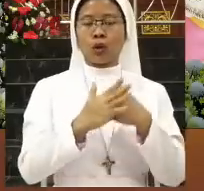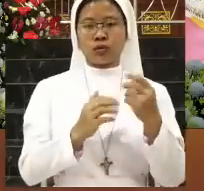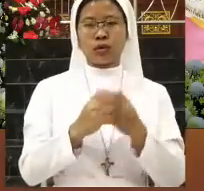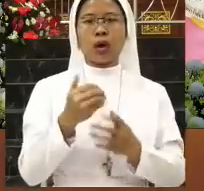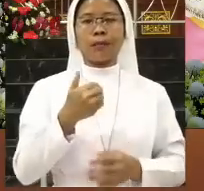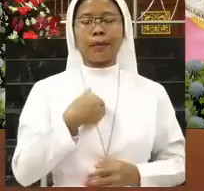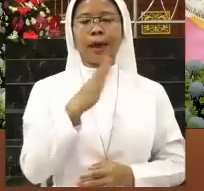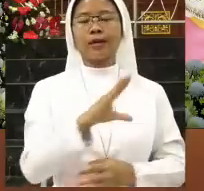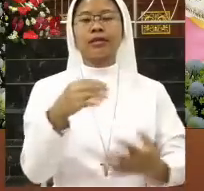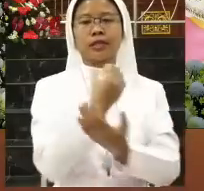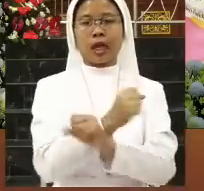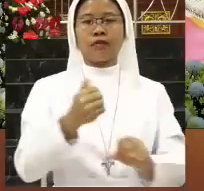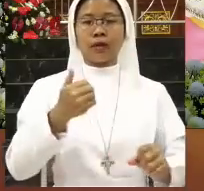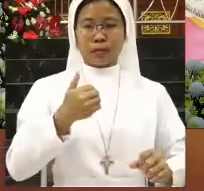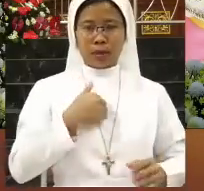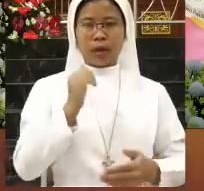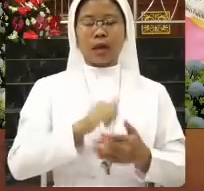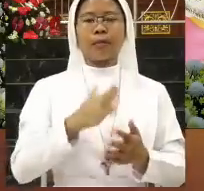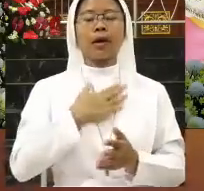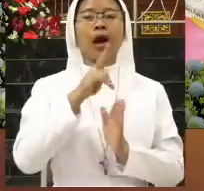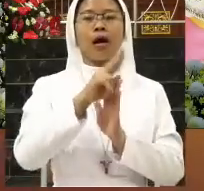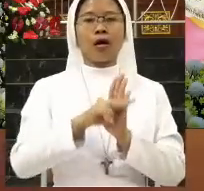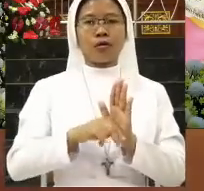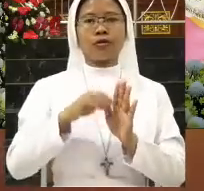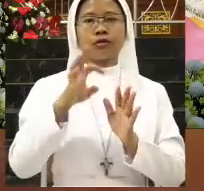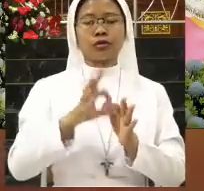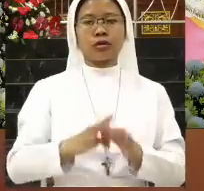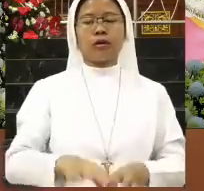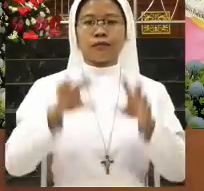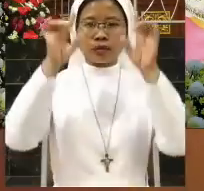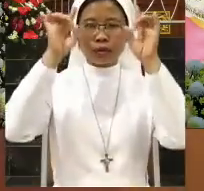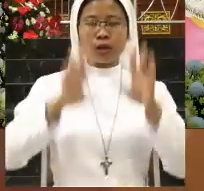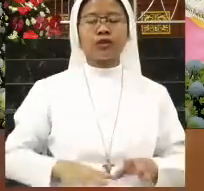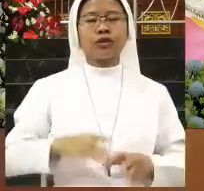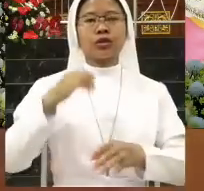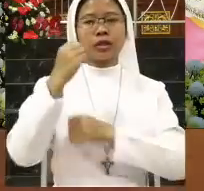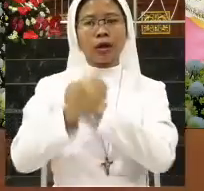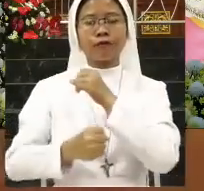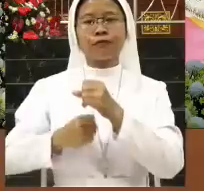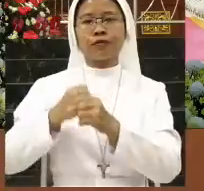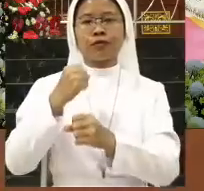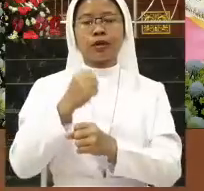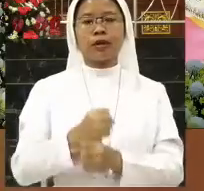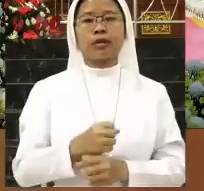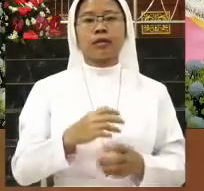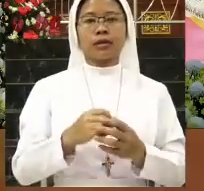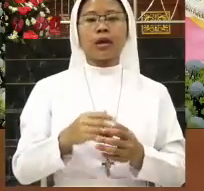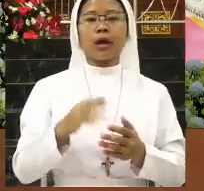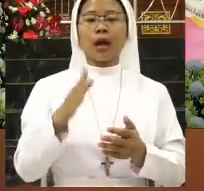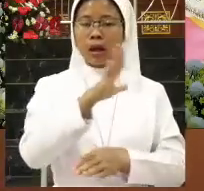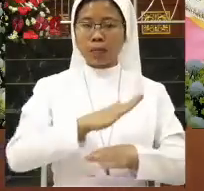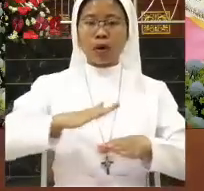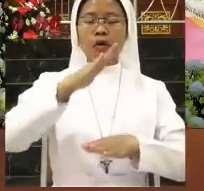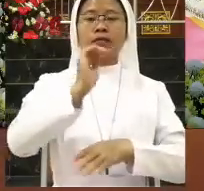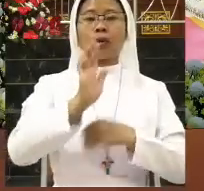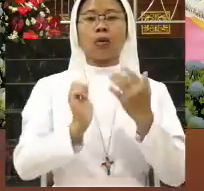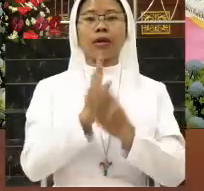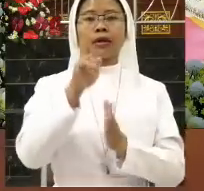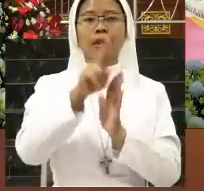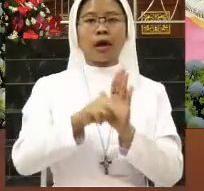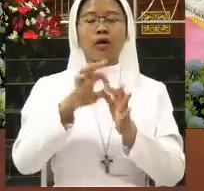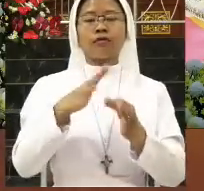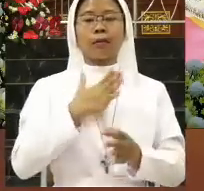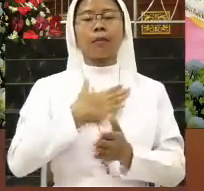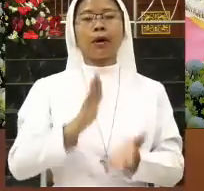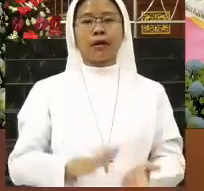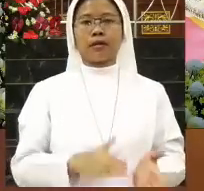console me, and save me in my hours of peril, adversity, and afflictions. Above all, in the hour of